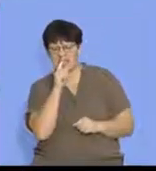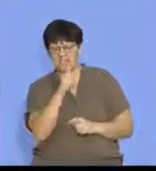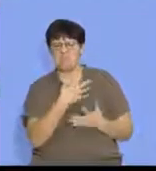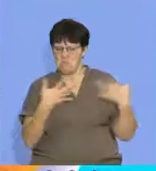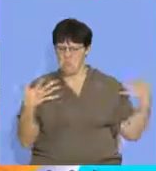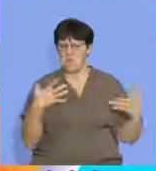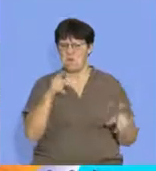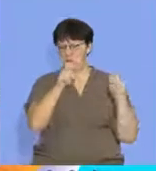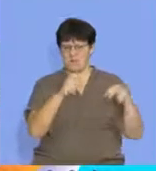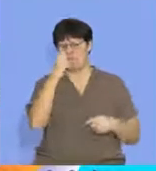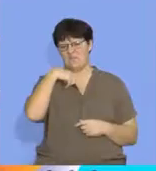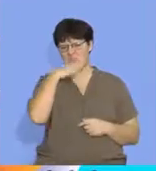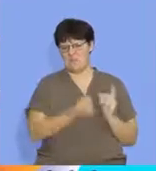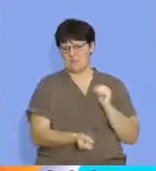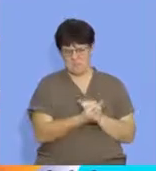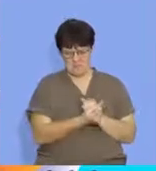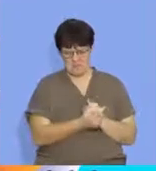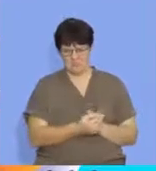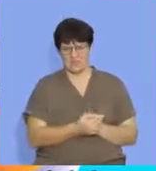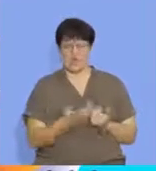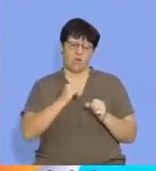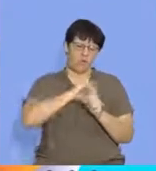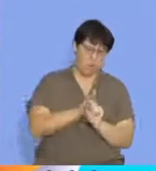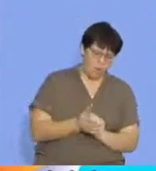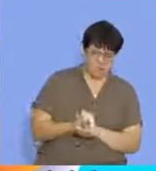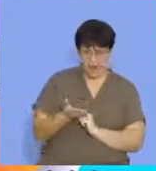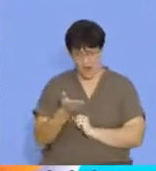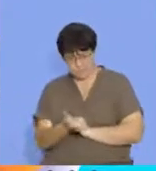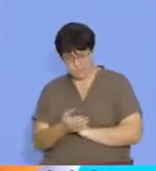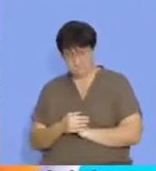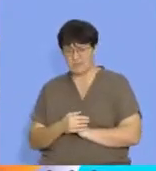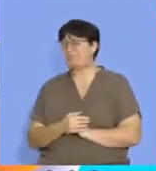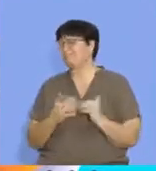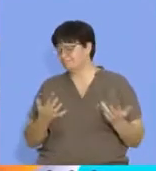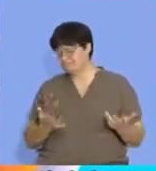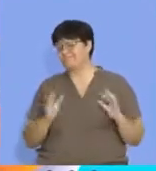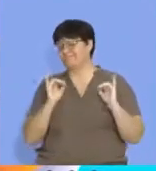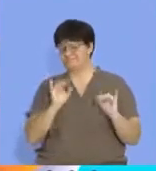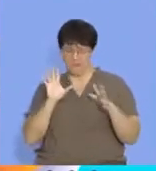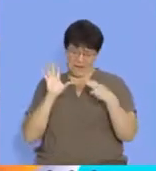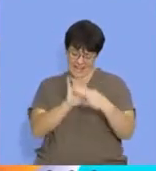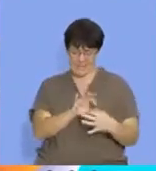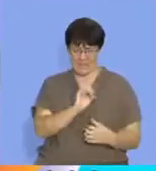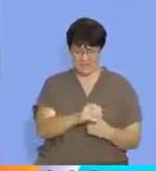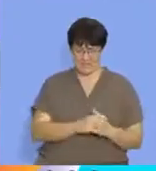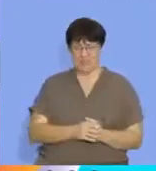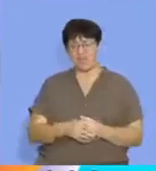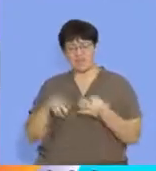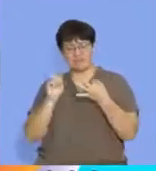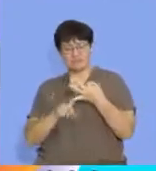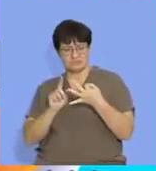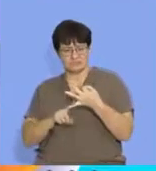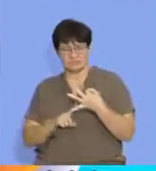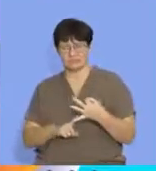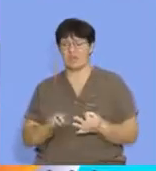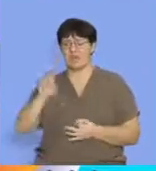going to see a lot more people might have the flu. With the COVID that we've had, maybe that's also linked to that. And then